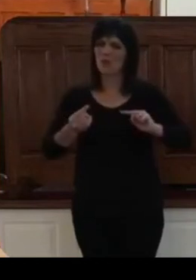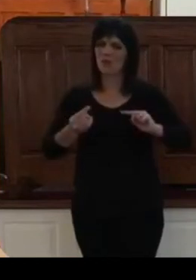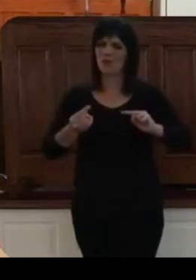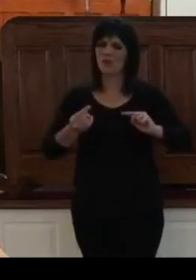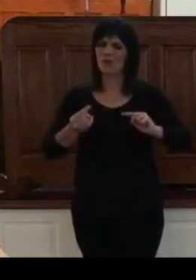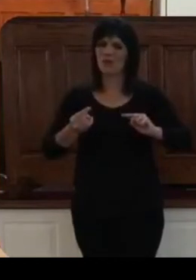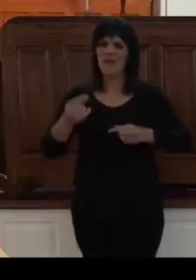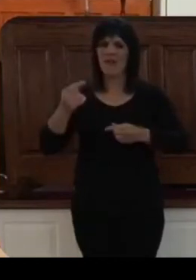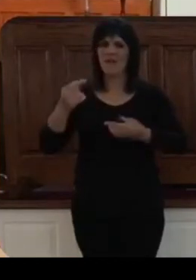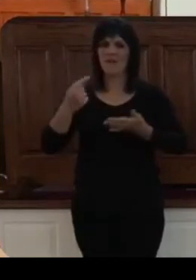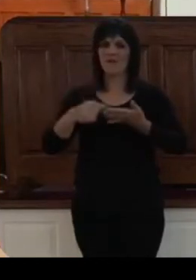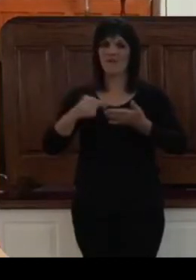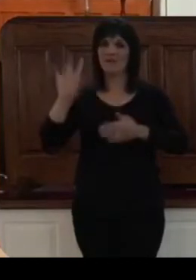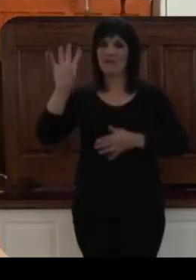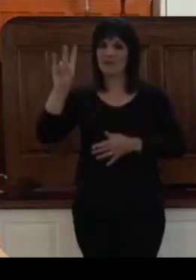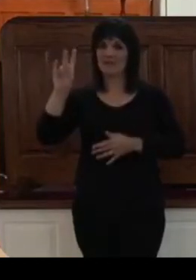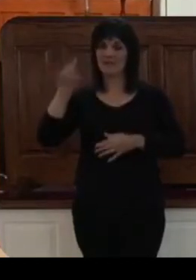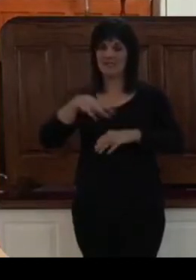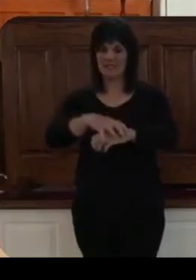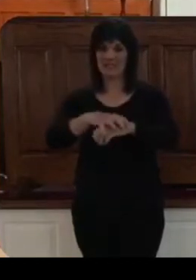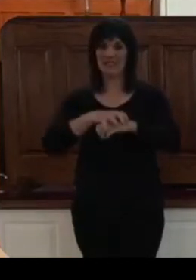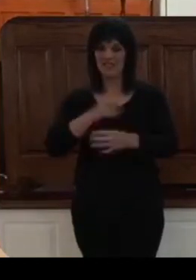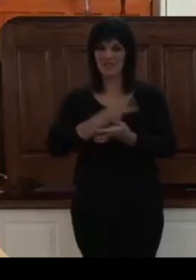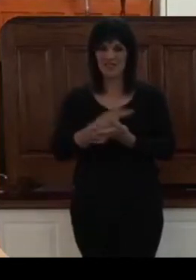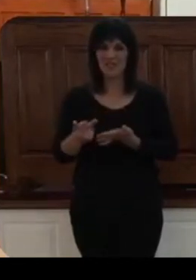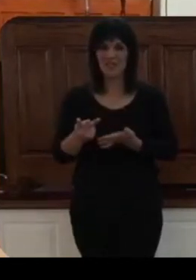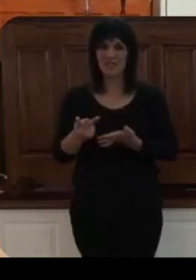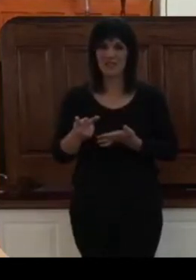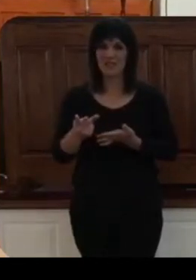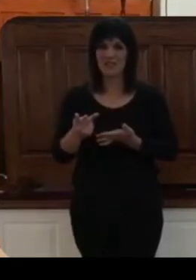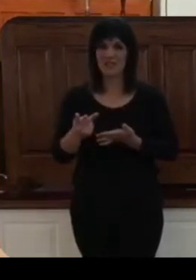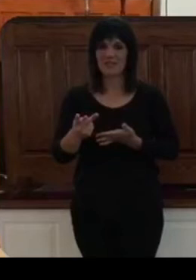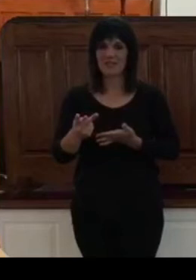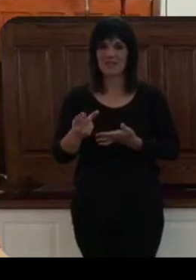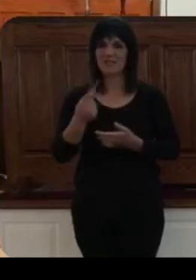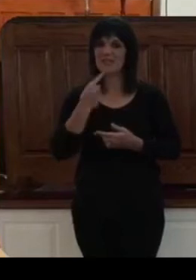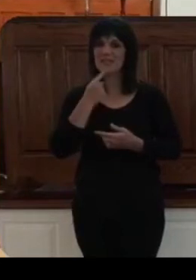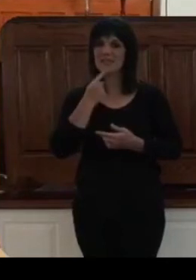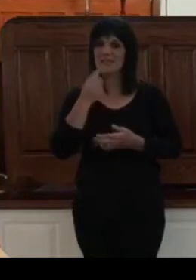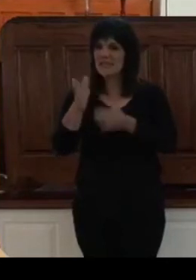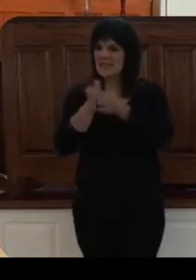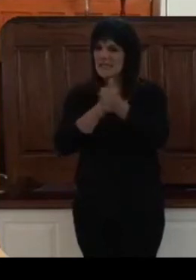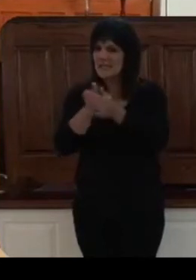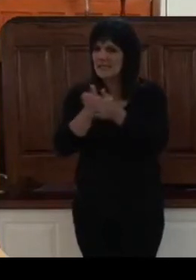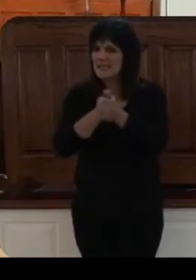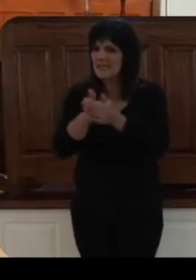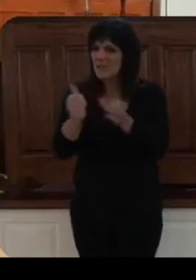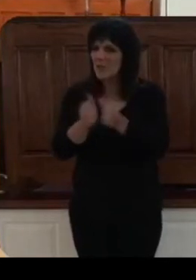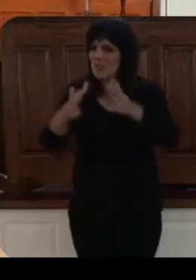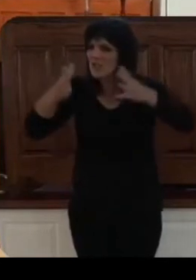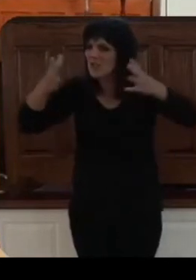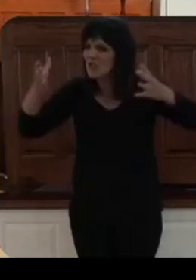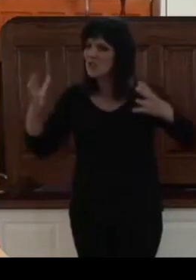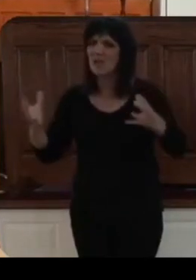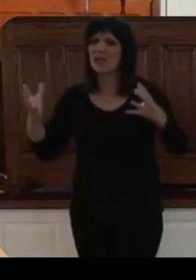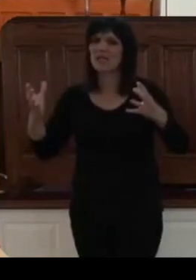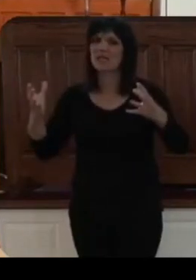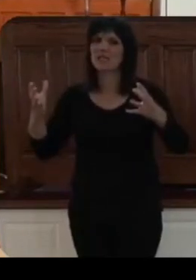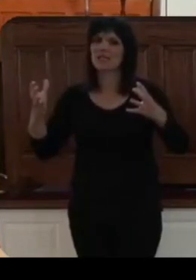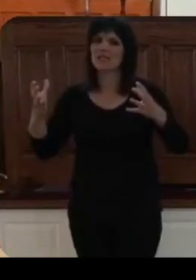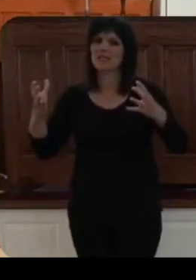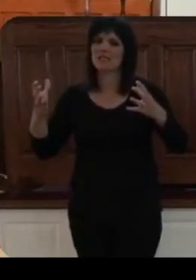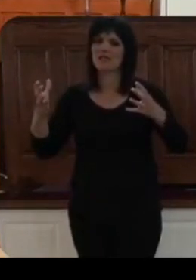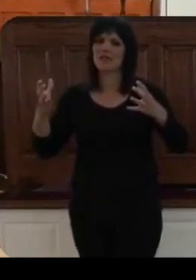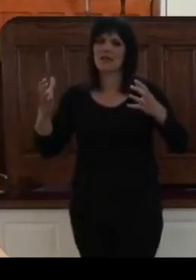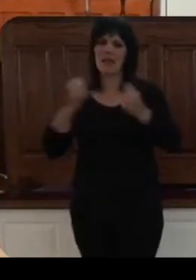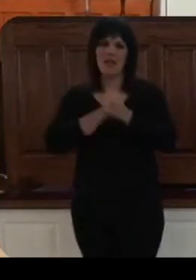short. Some translations say he was eager with great desire. The NLT is pretty close. It says out of an intense longing.